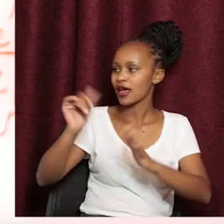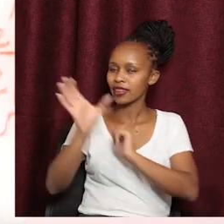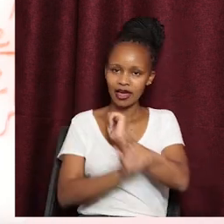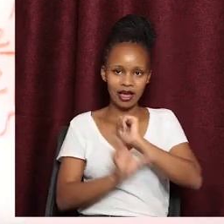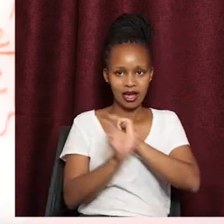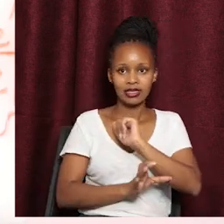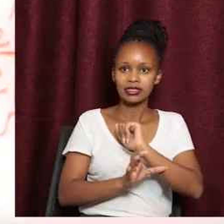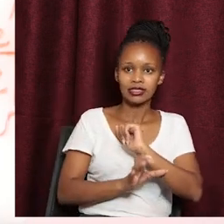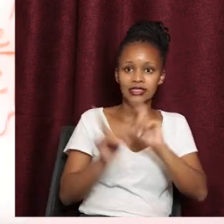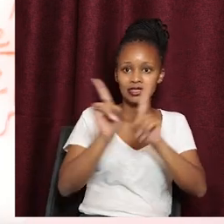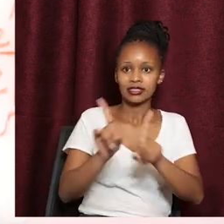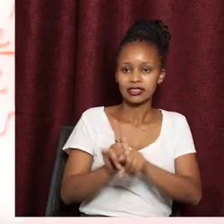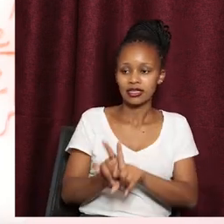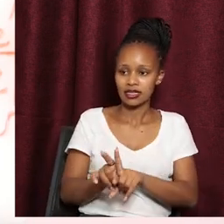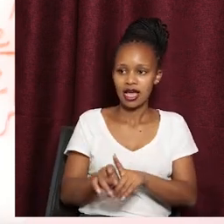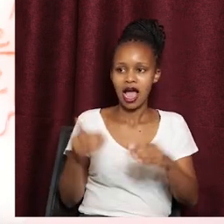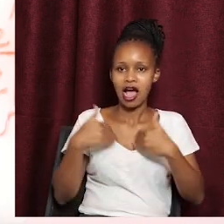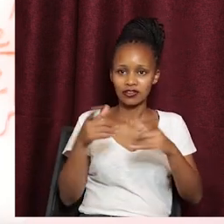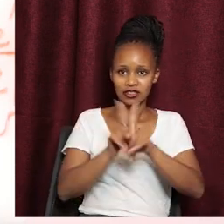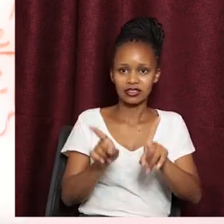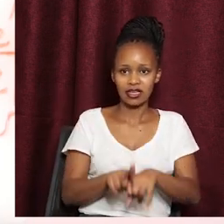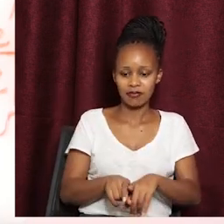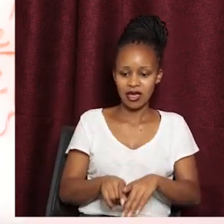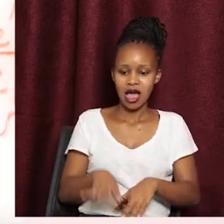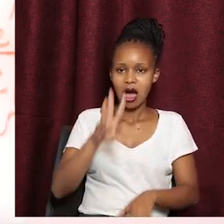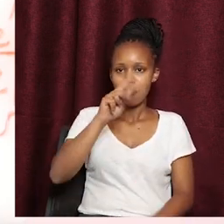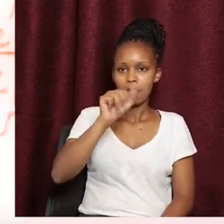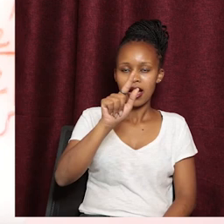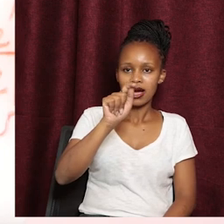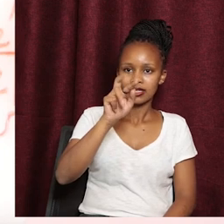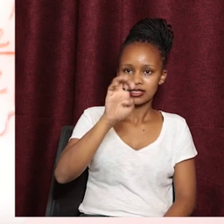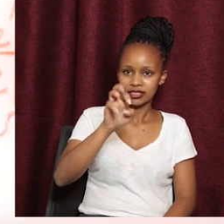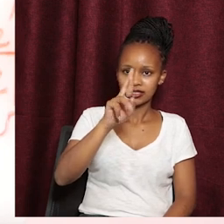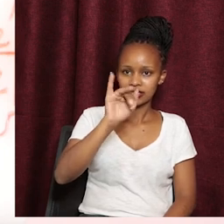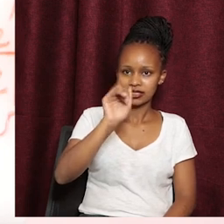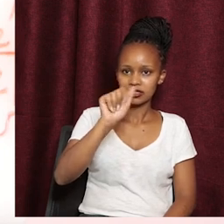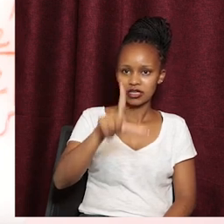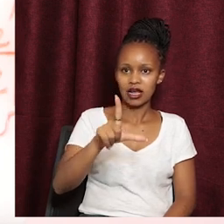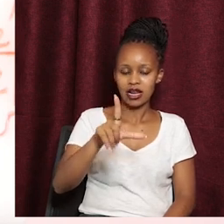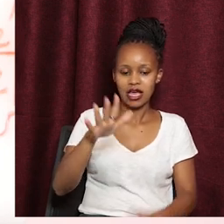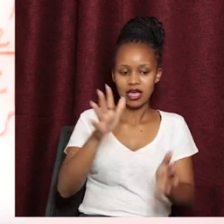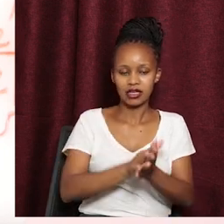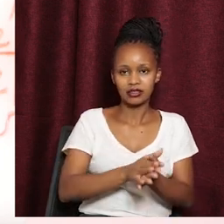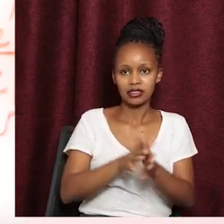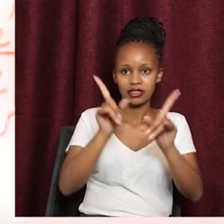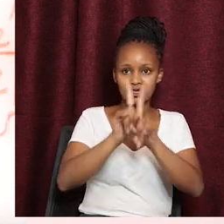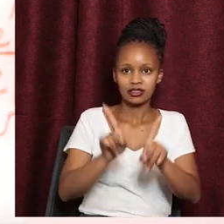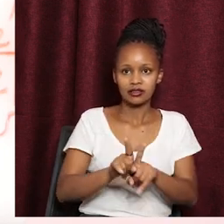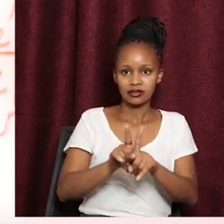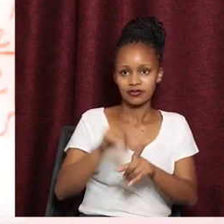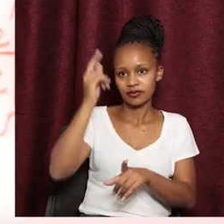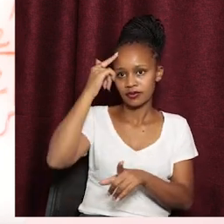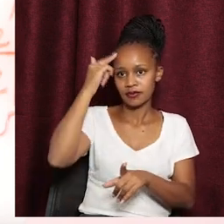There is also the impact of materialism. And of course, egoism upon the minds and attributes